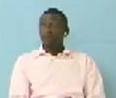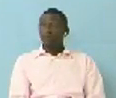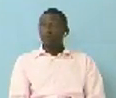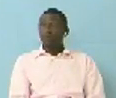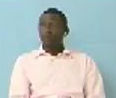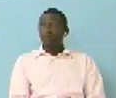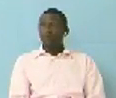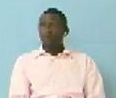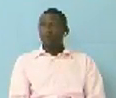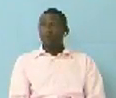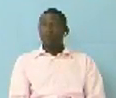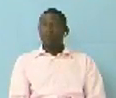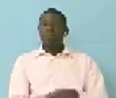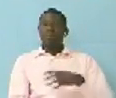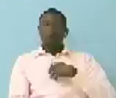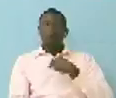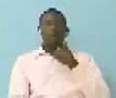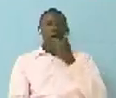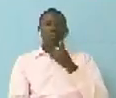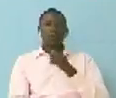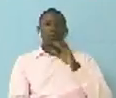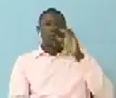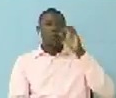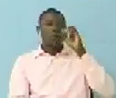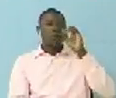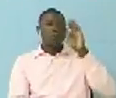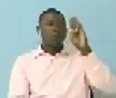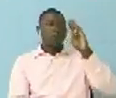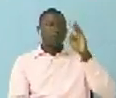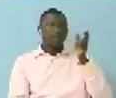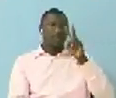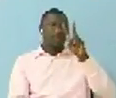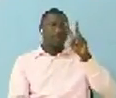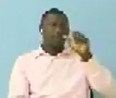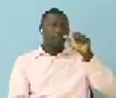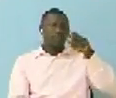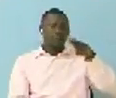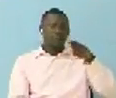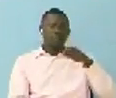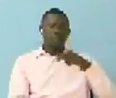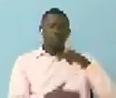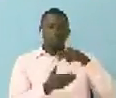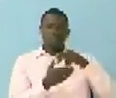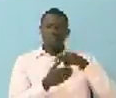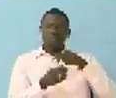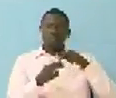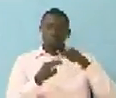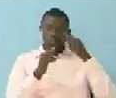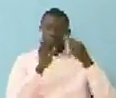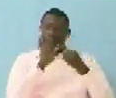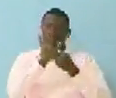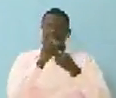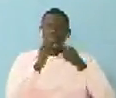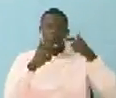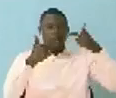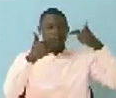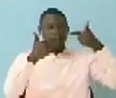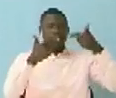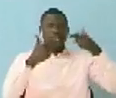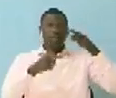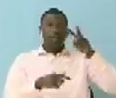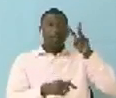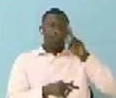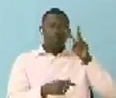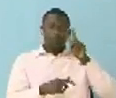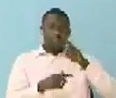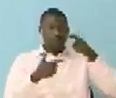May I ask the OB van to play the video of Bunja Dabo? OB van Ali